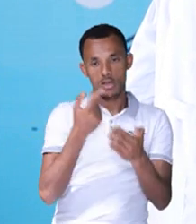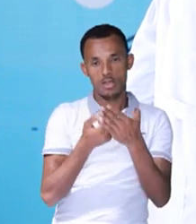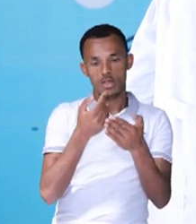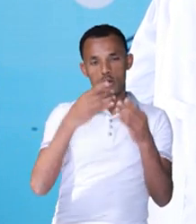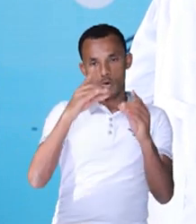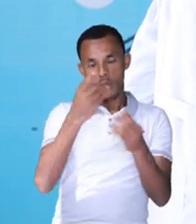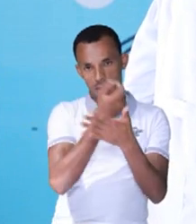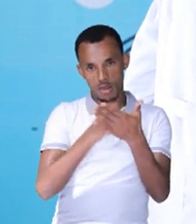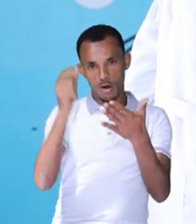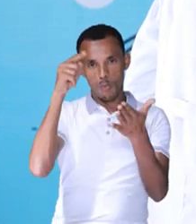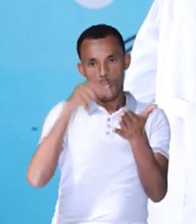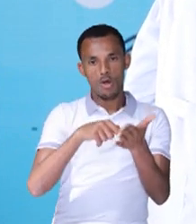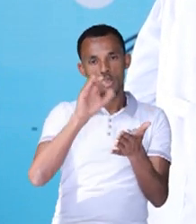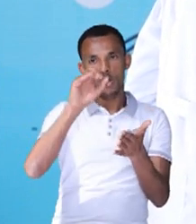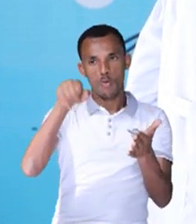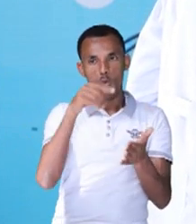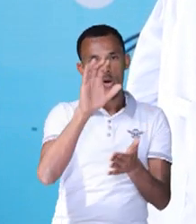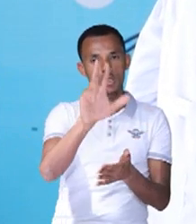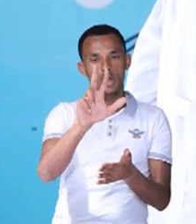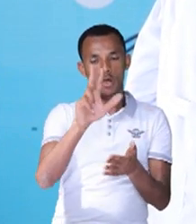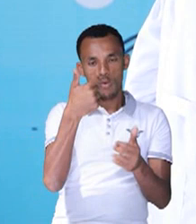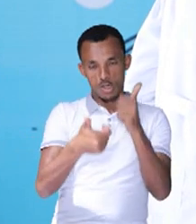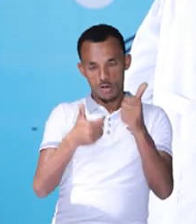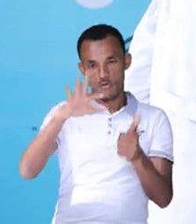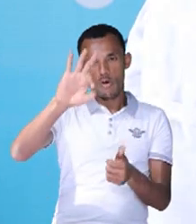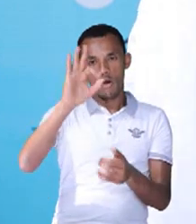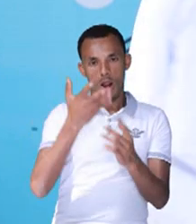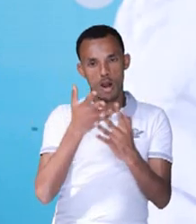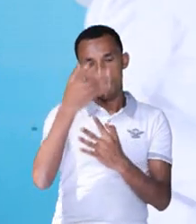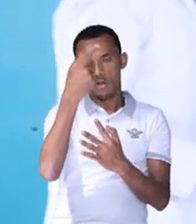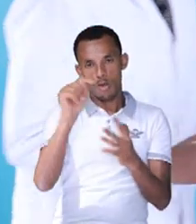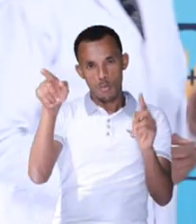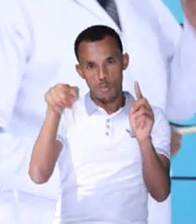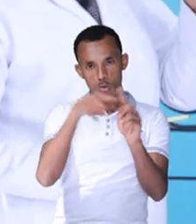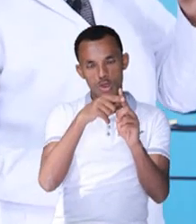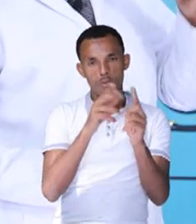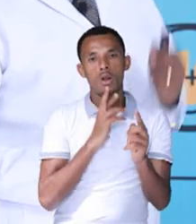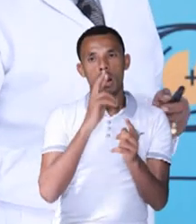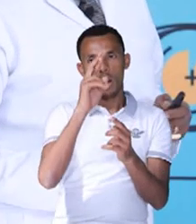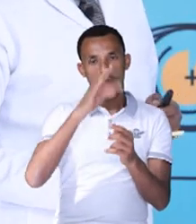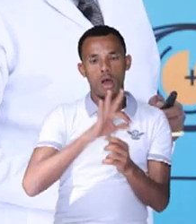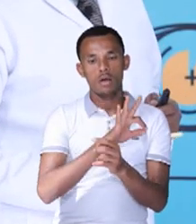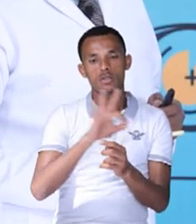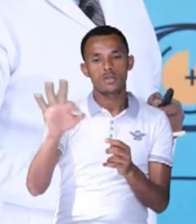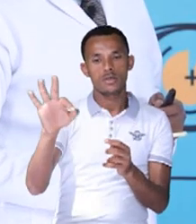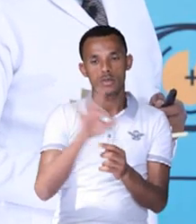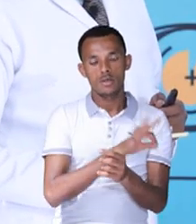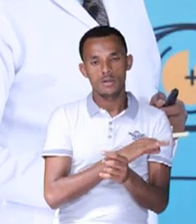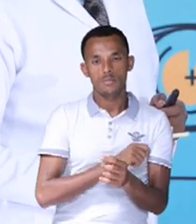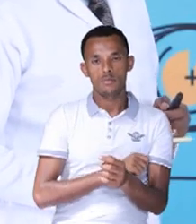This is could be written as a point 0, 3, which is found along the positive real axis.